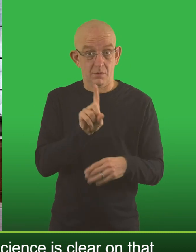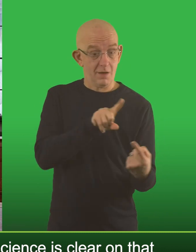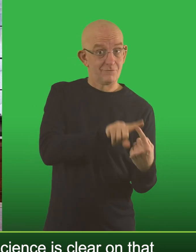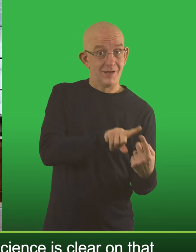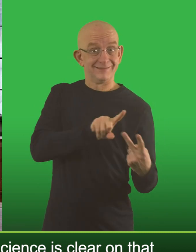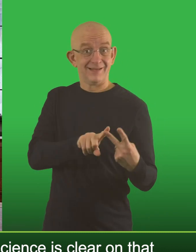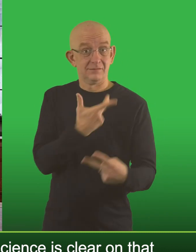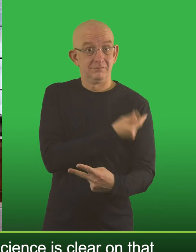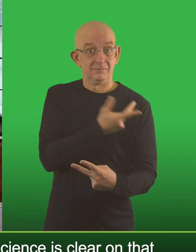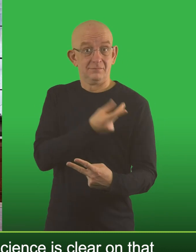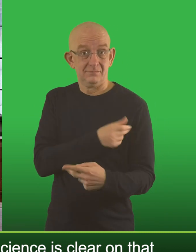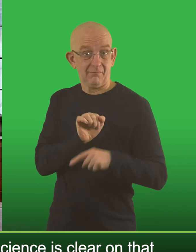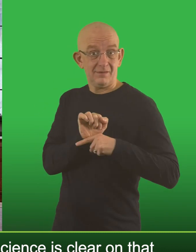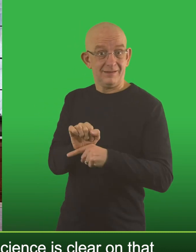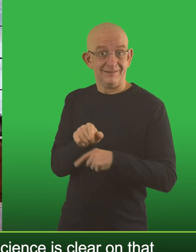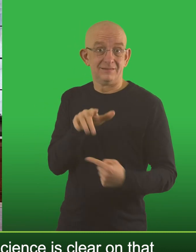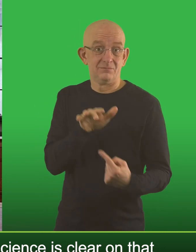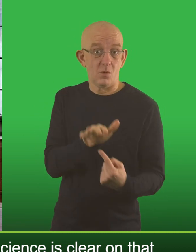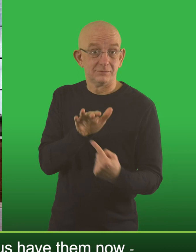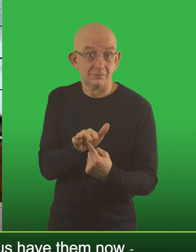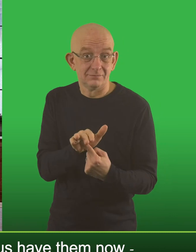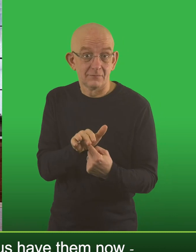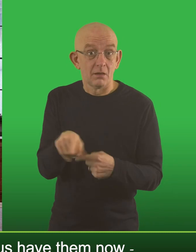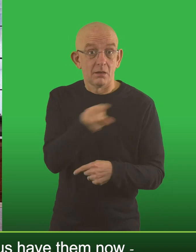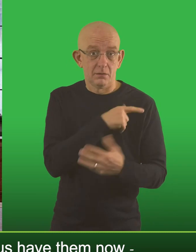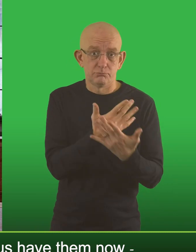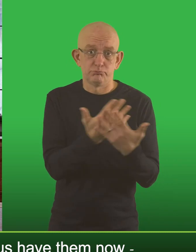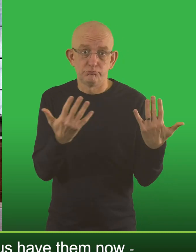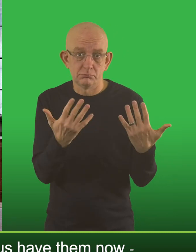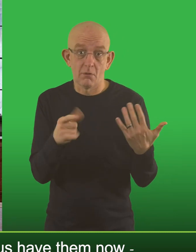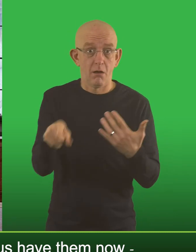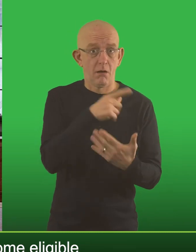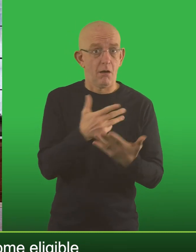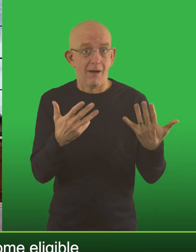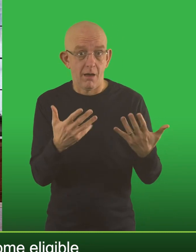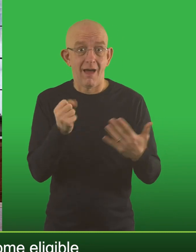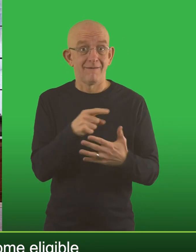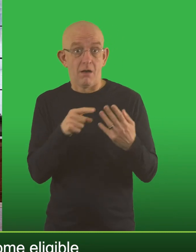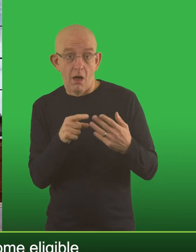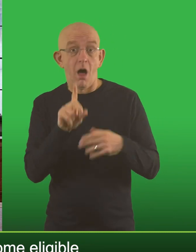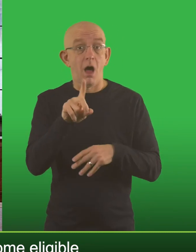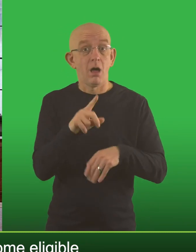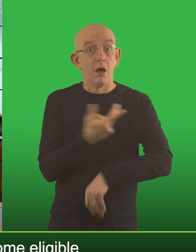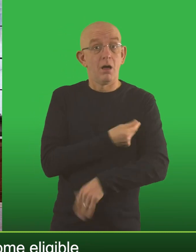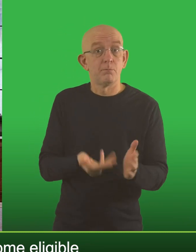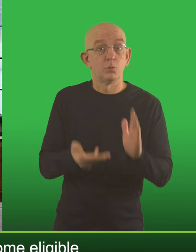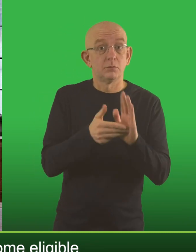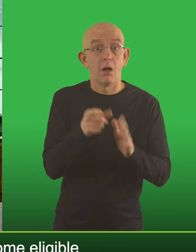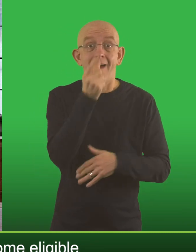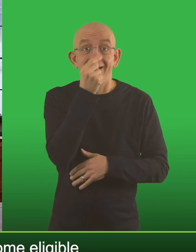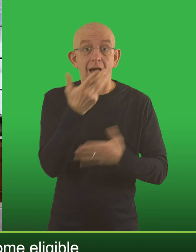thing that any of us can do is to get first 2 doses, and many of us have had them, most of us have had them now, and get the booster when you